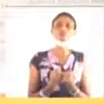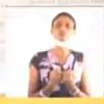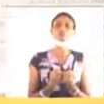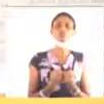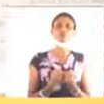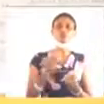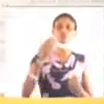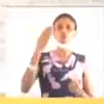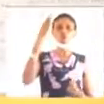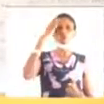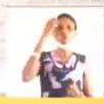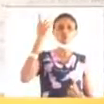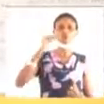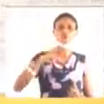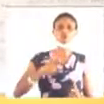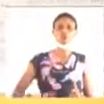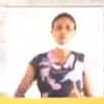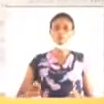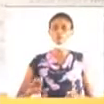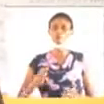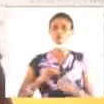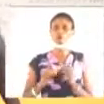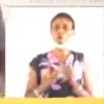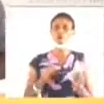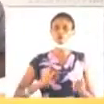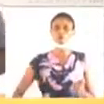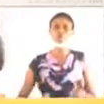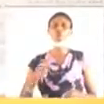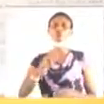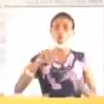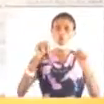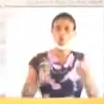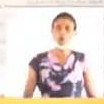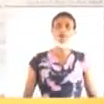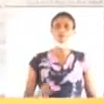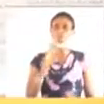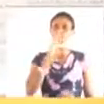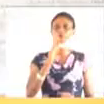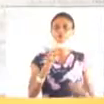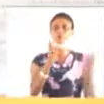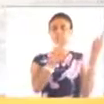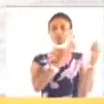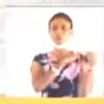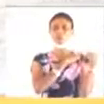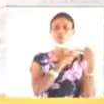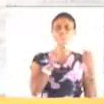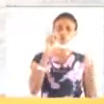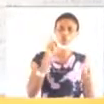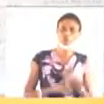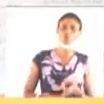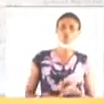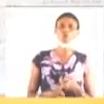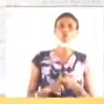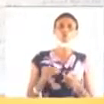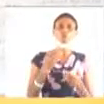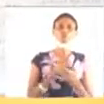and NDLEA. Later, I will tell you the full meaning of NAFDAC and NDLEA. It